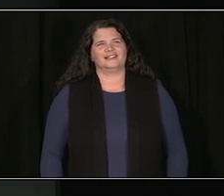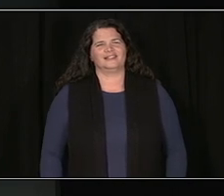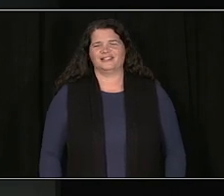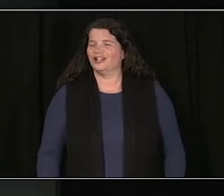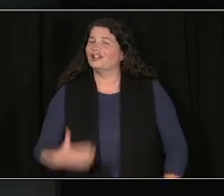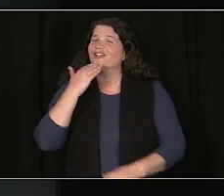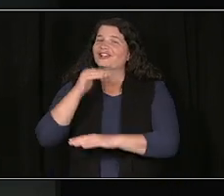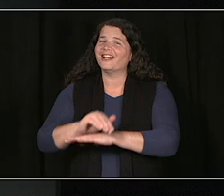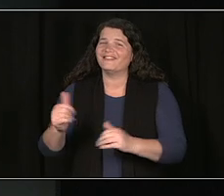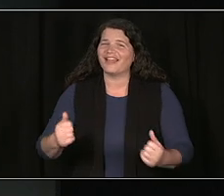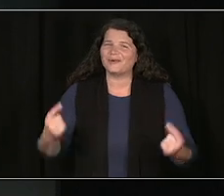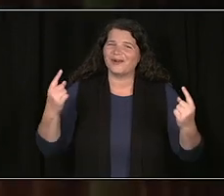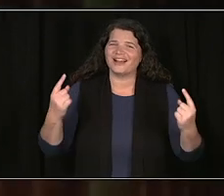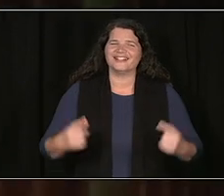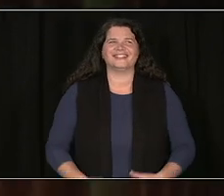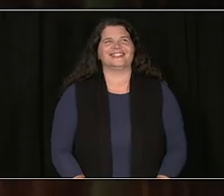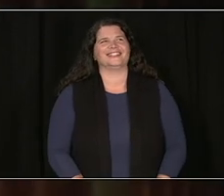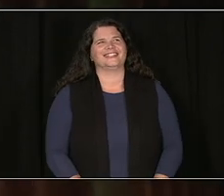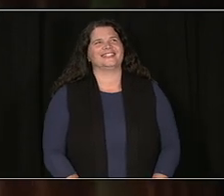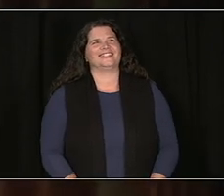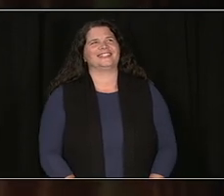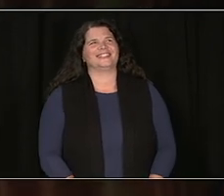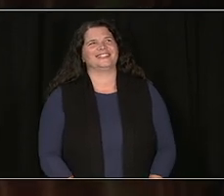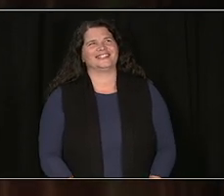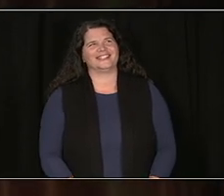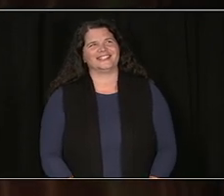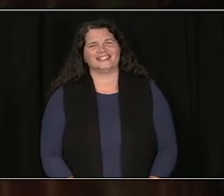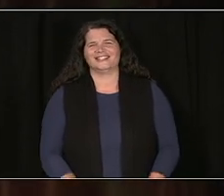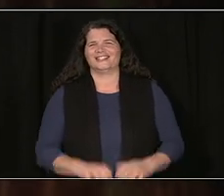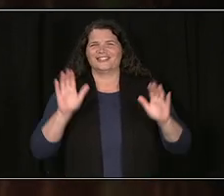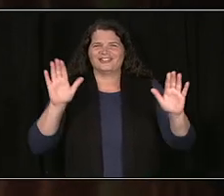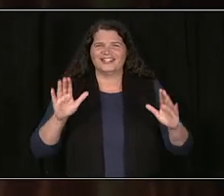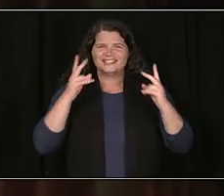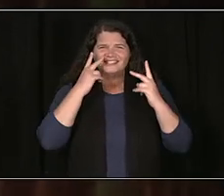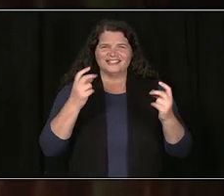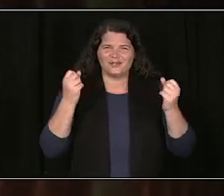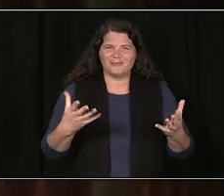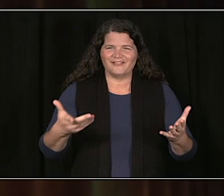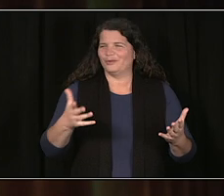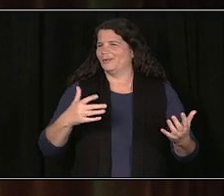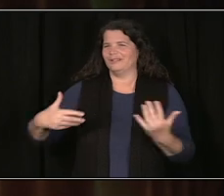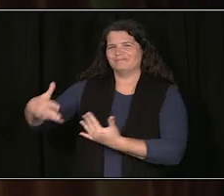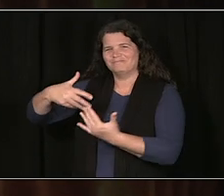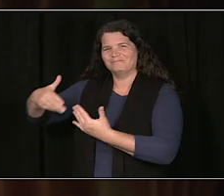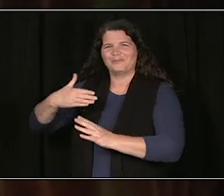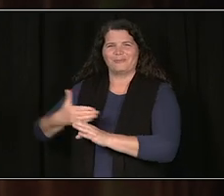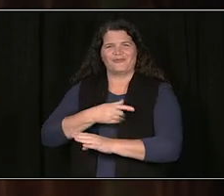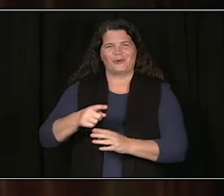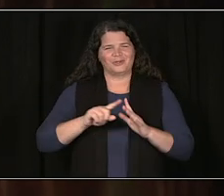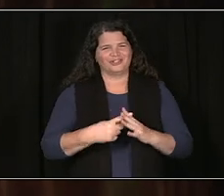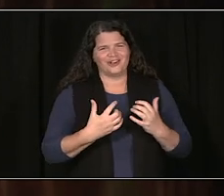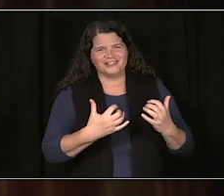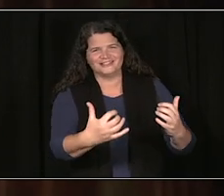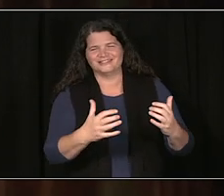Good evening, everyone. Well, it's good to see so many of you out before the event. I see a lot of friends out